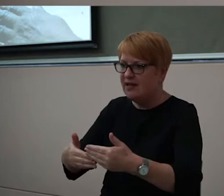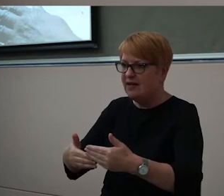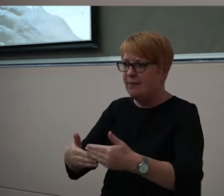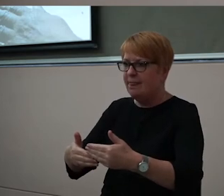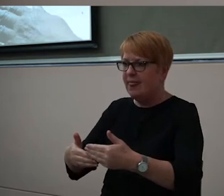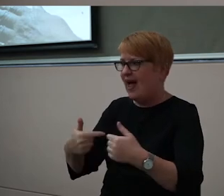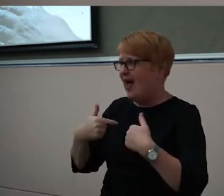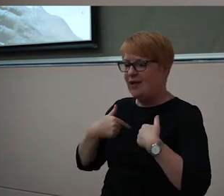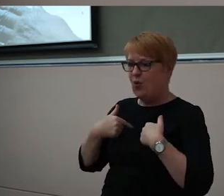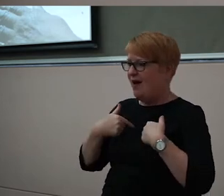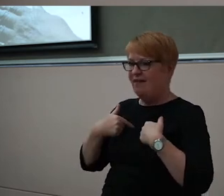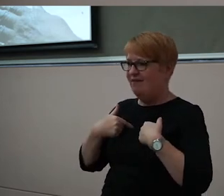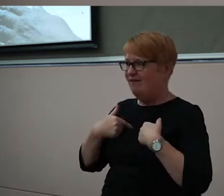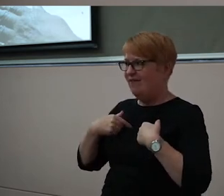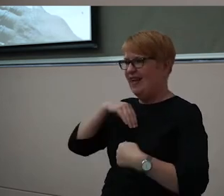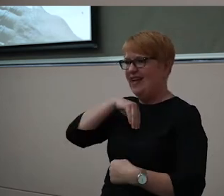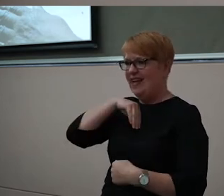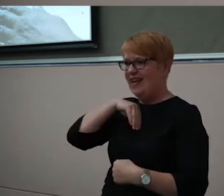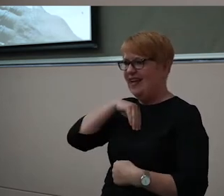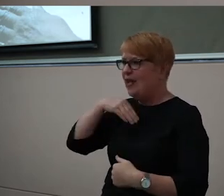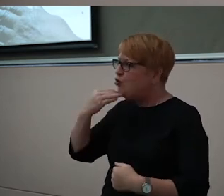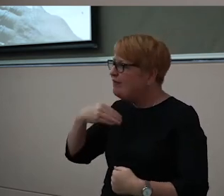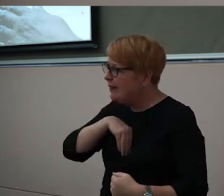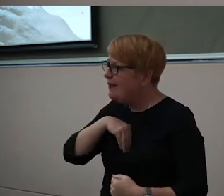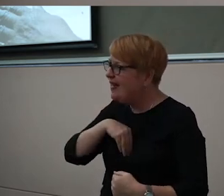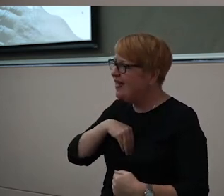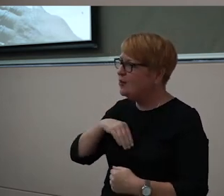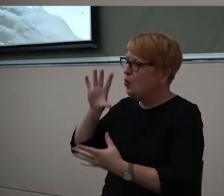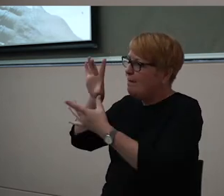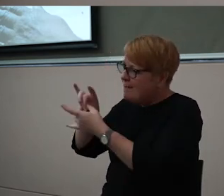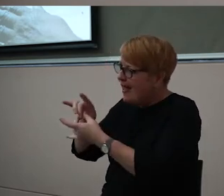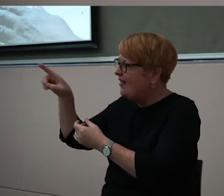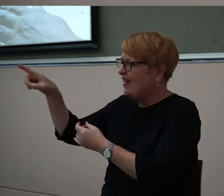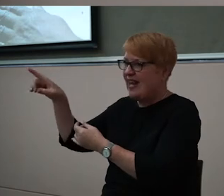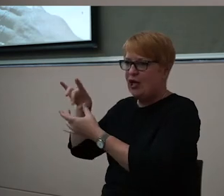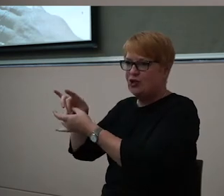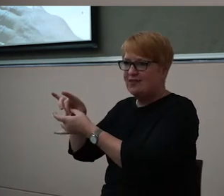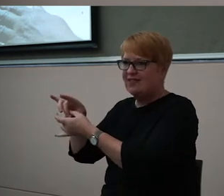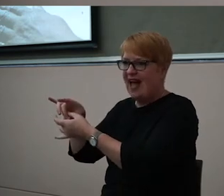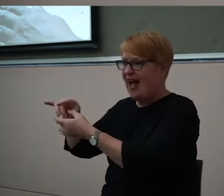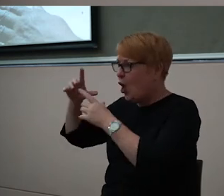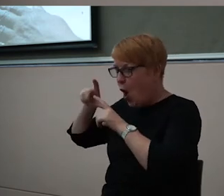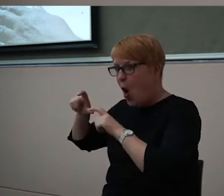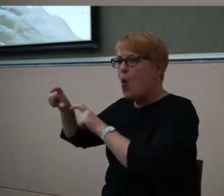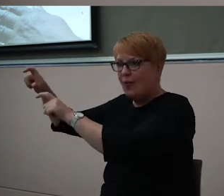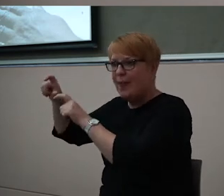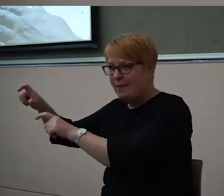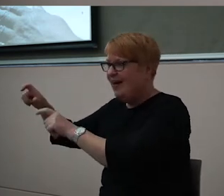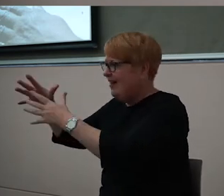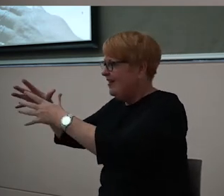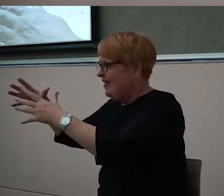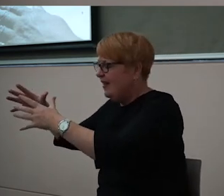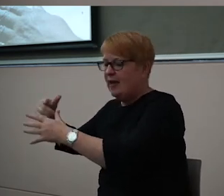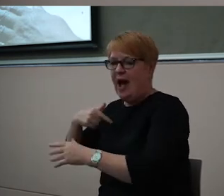forward. But yeah, I don't have that therapist anymore, and yeah, it's like negotiating that space where